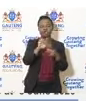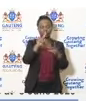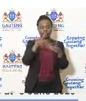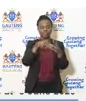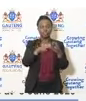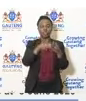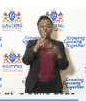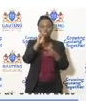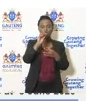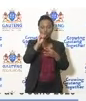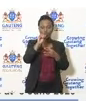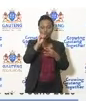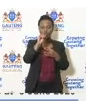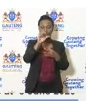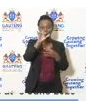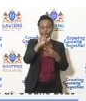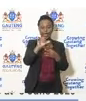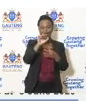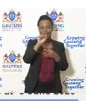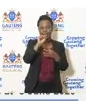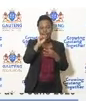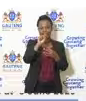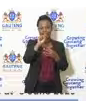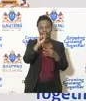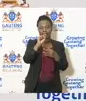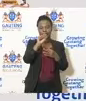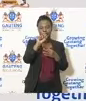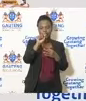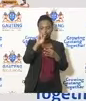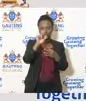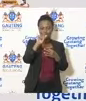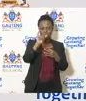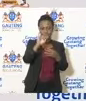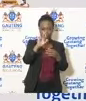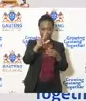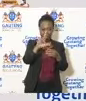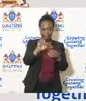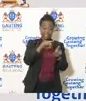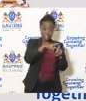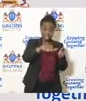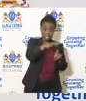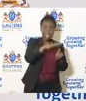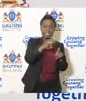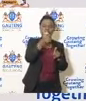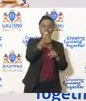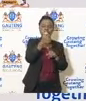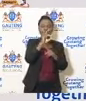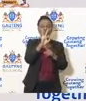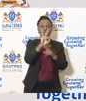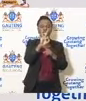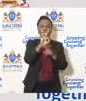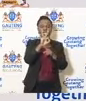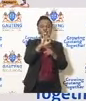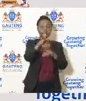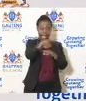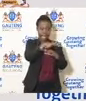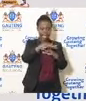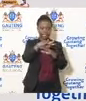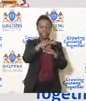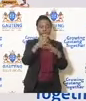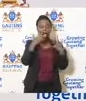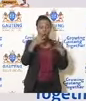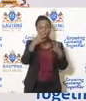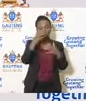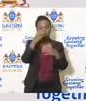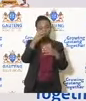and Roy Hayes-Kral. That's the Centurion area. We've got 63 cases in the Centurion area.